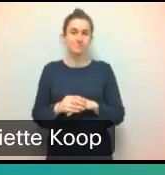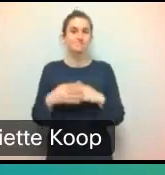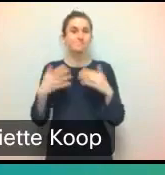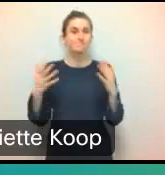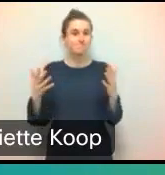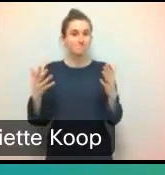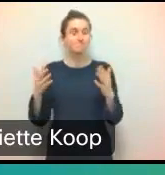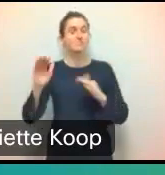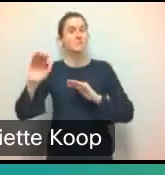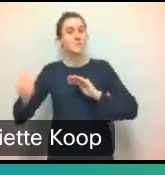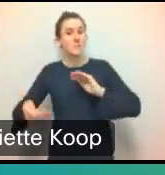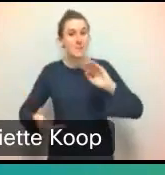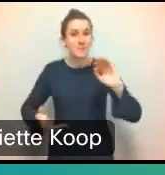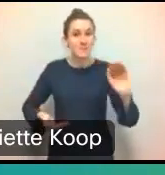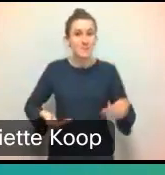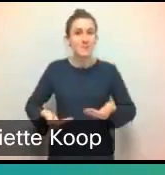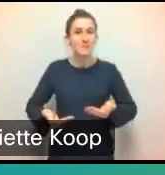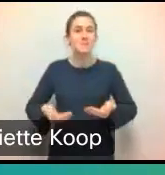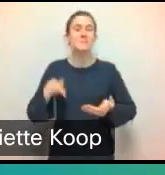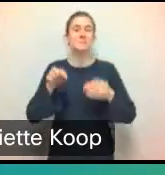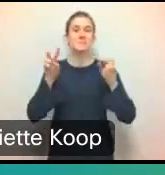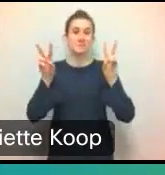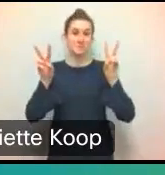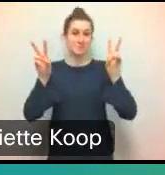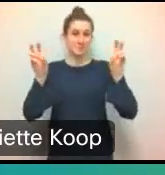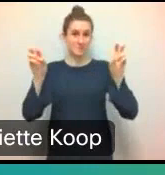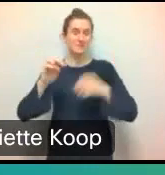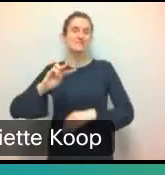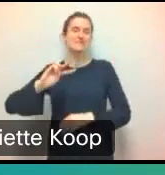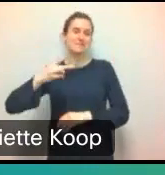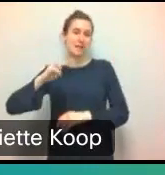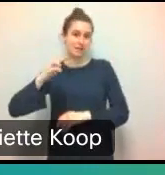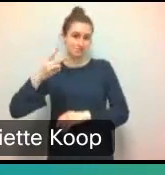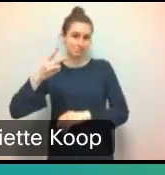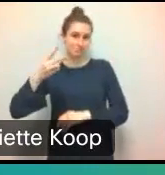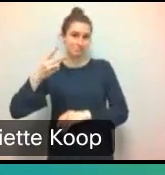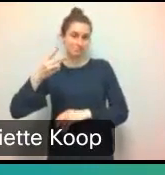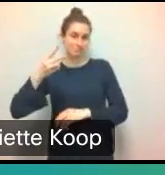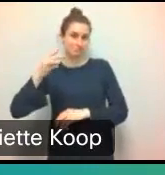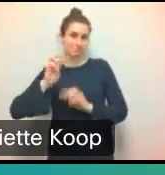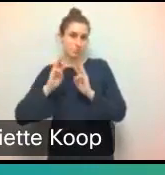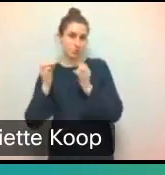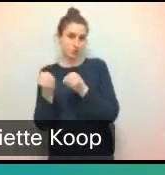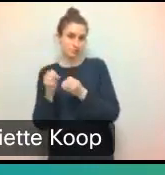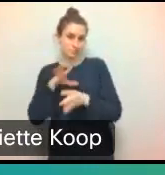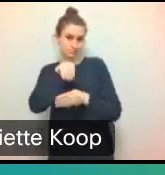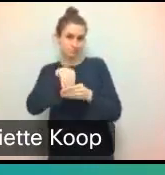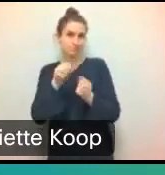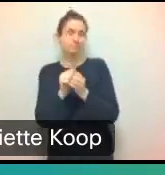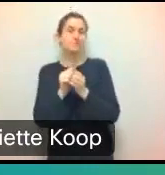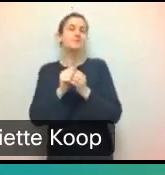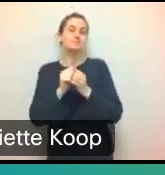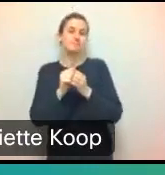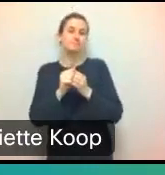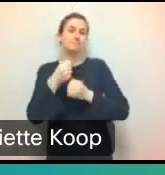So I would like to welcome everybody to the second of the two workshops as part of Building Your Research